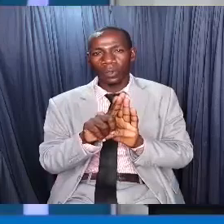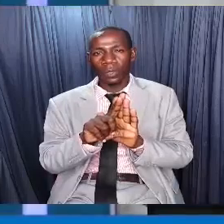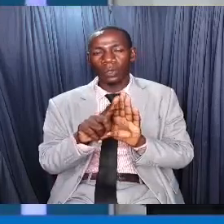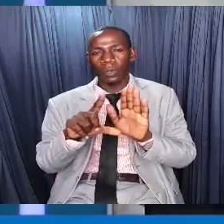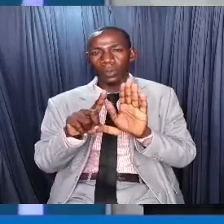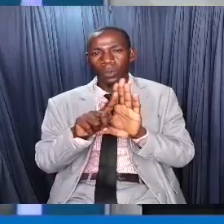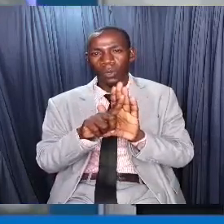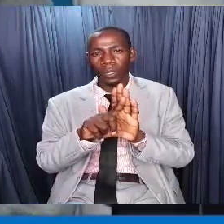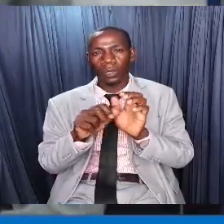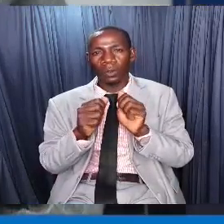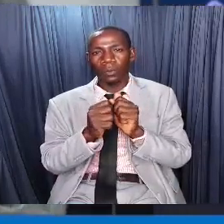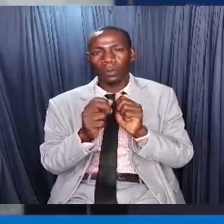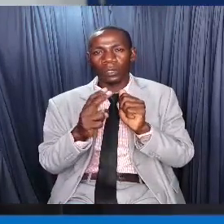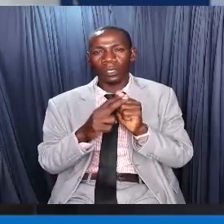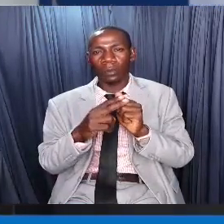Tusomee hapo mahali.